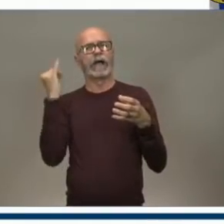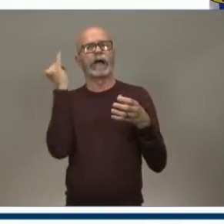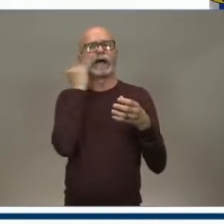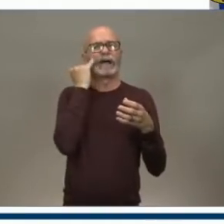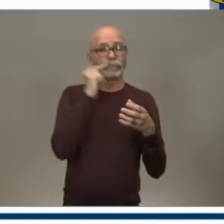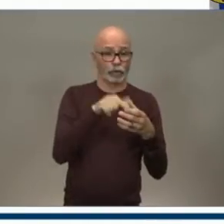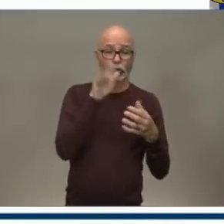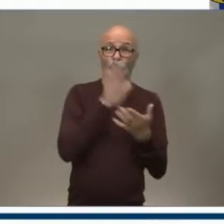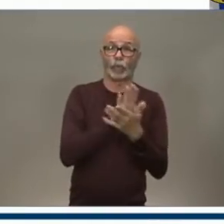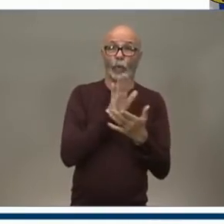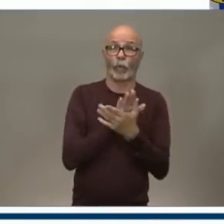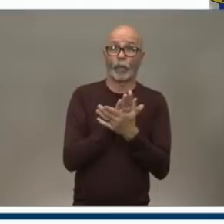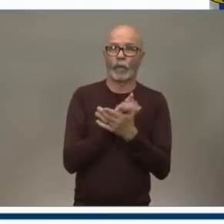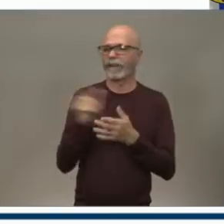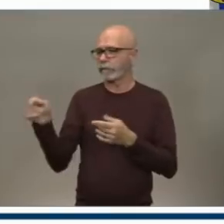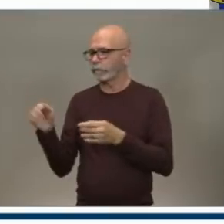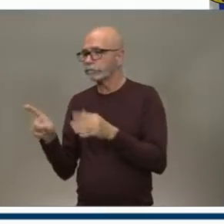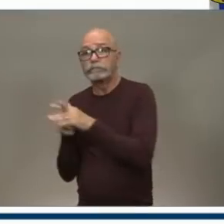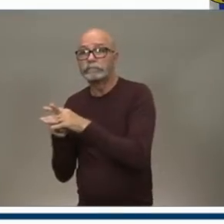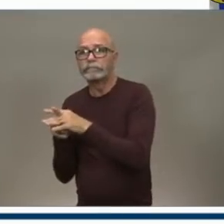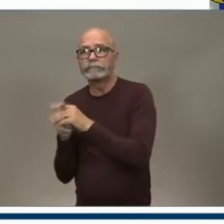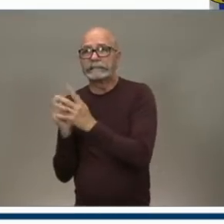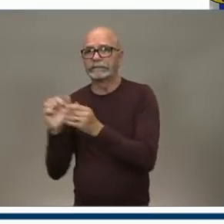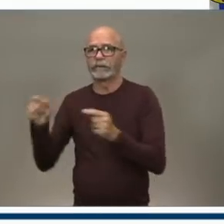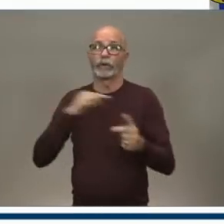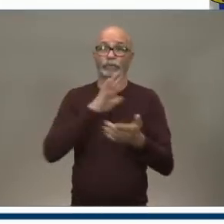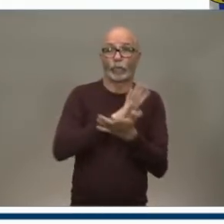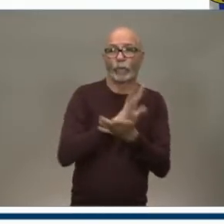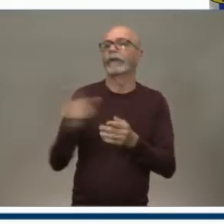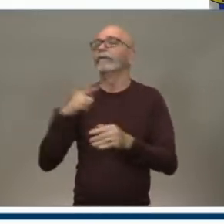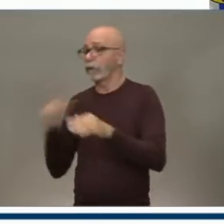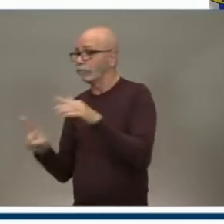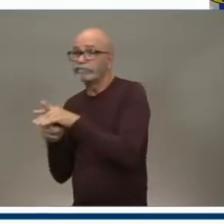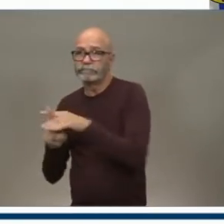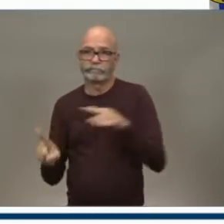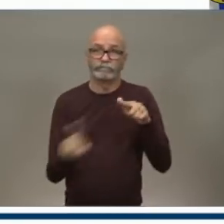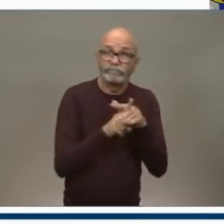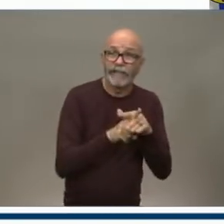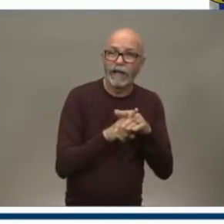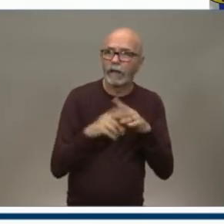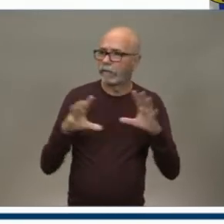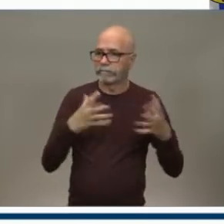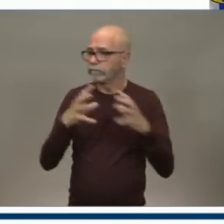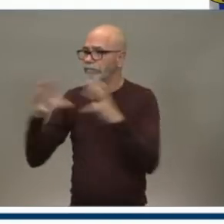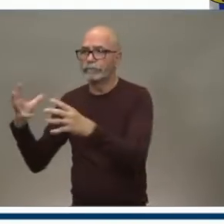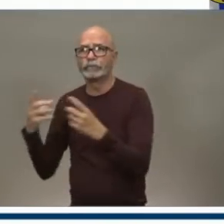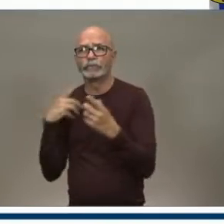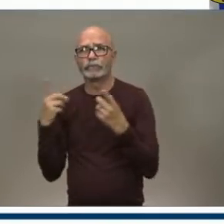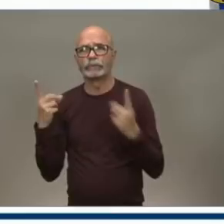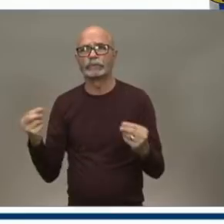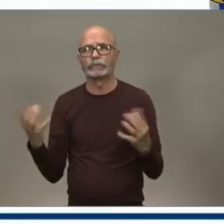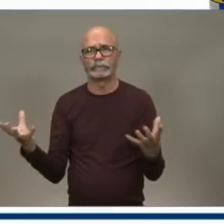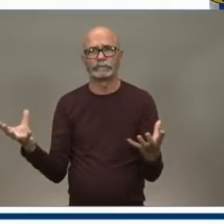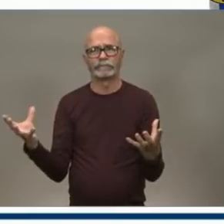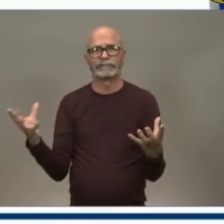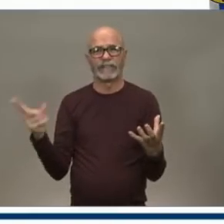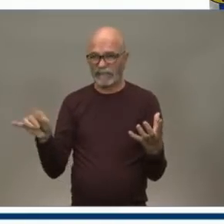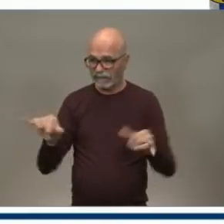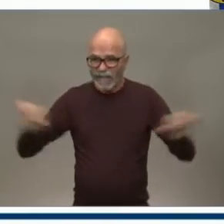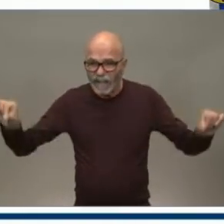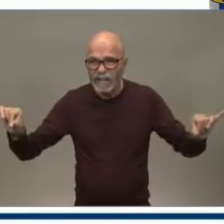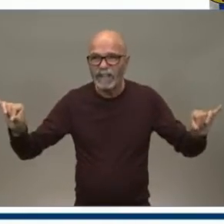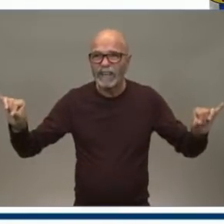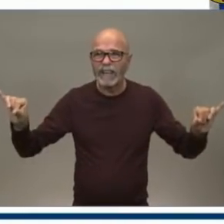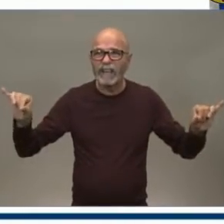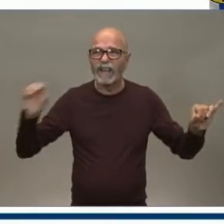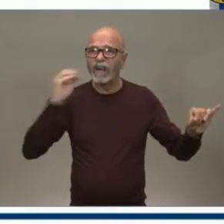for the other people in their houses to not also have to self-isolate? And given that we're looking at community spread, what are